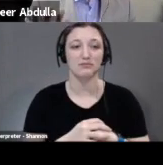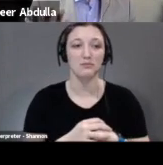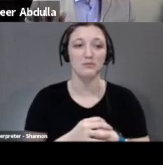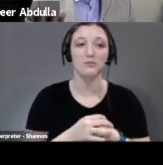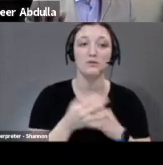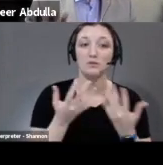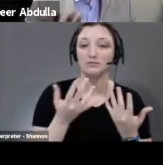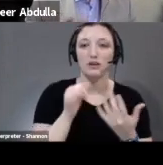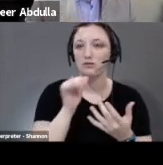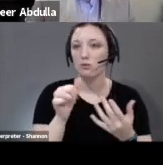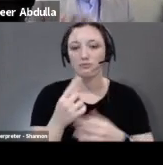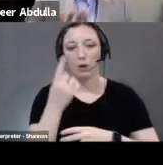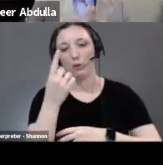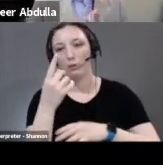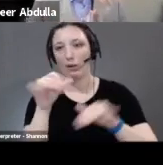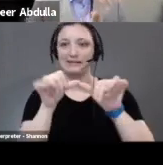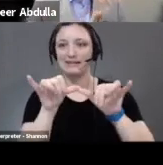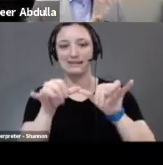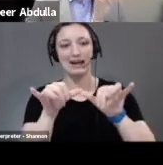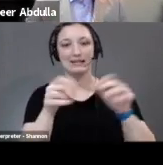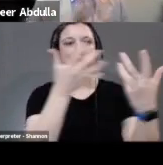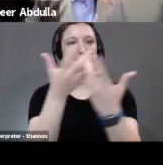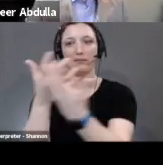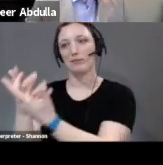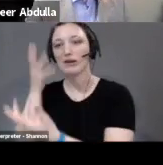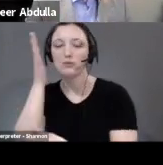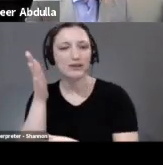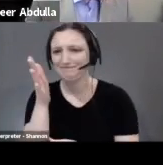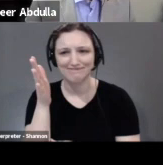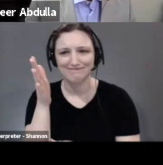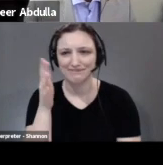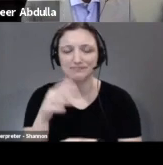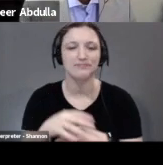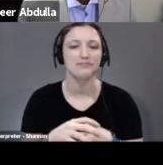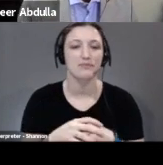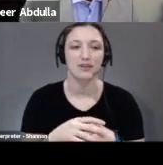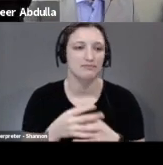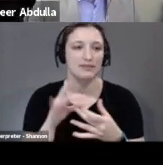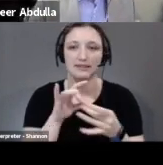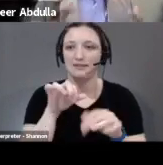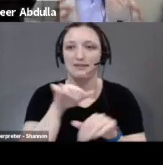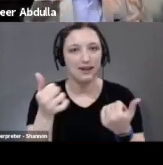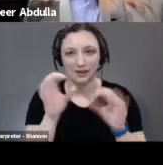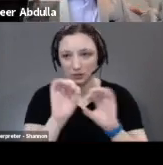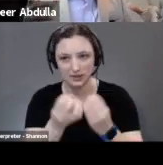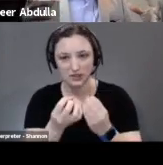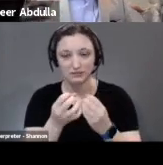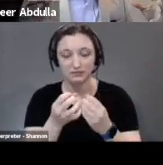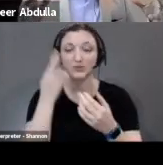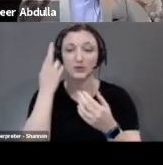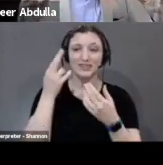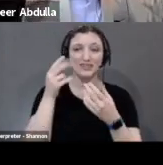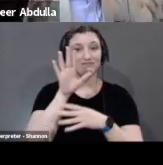is no one-size-fits-all answer at any given point in time for any given organization. Because as a founder, you